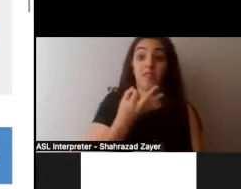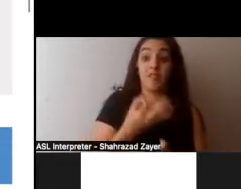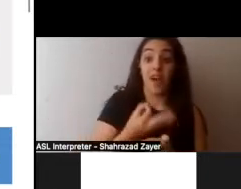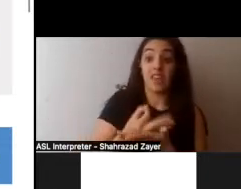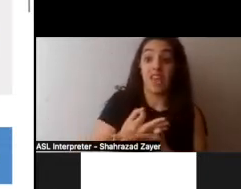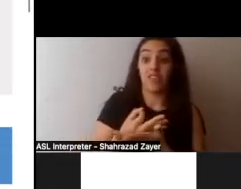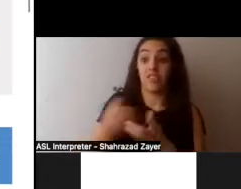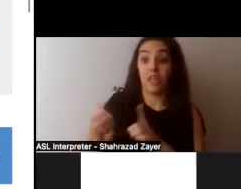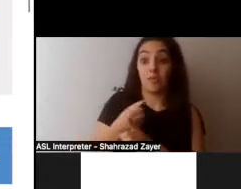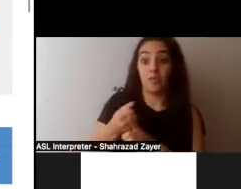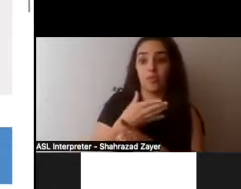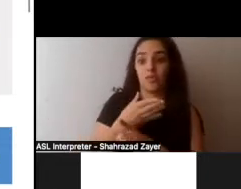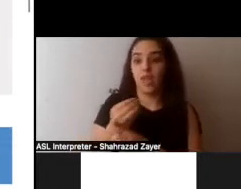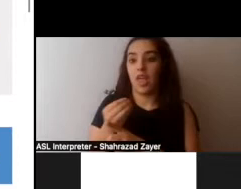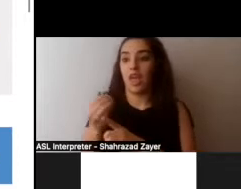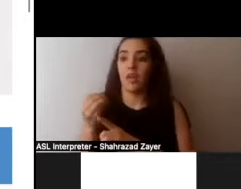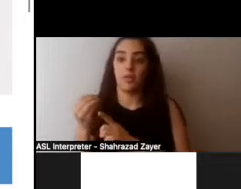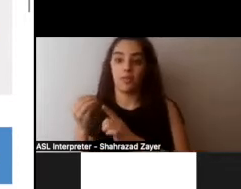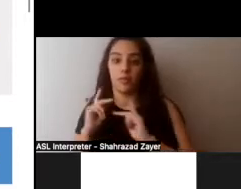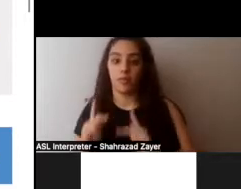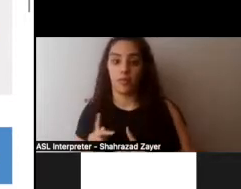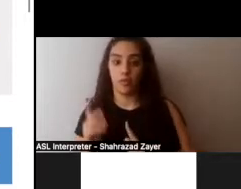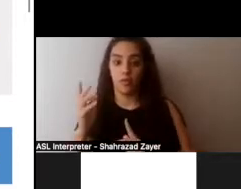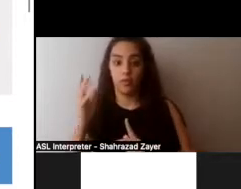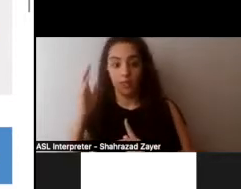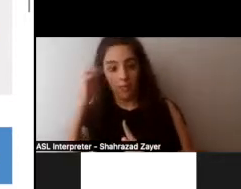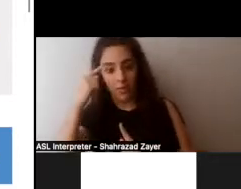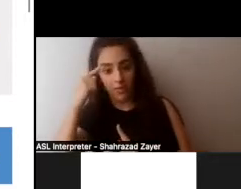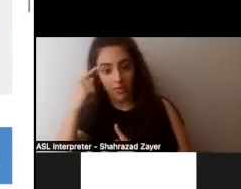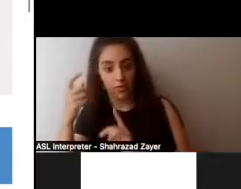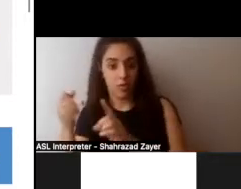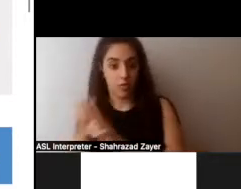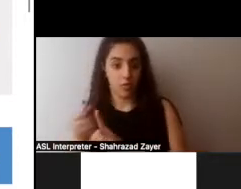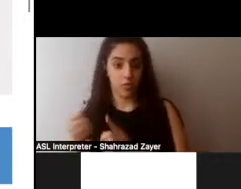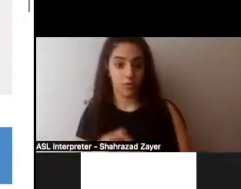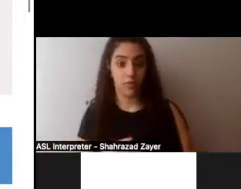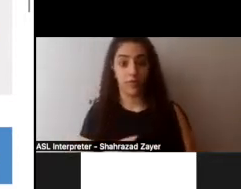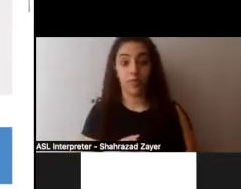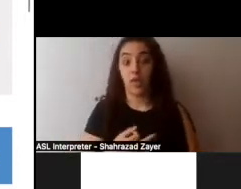that the medical effects of loneliness show that